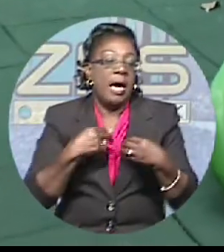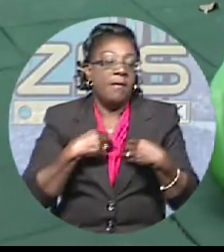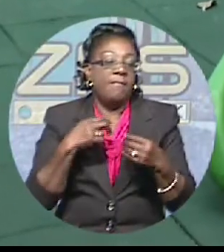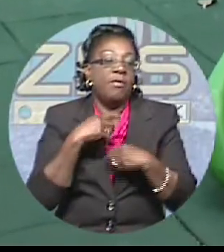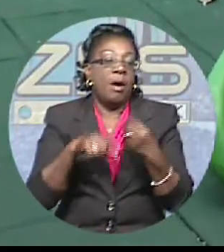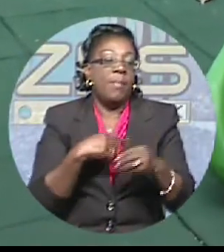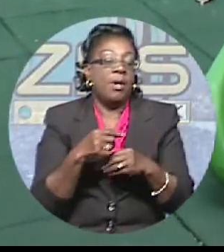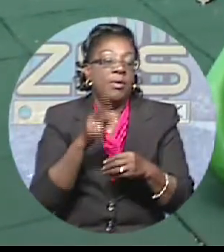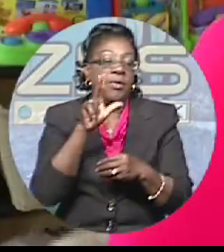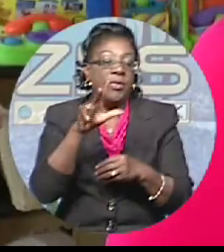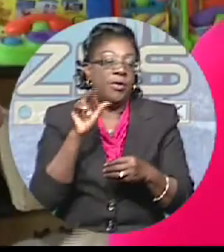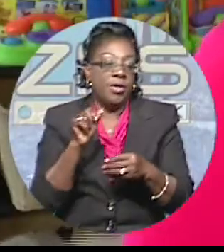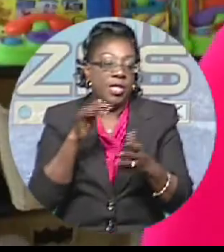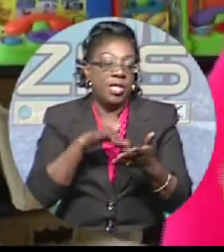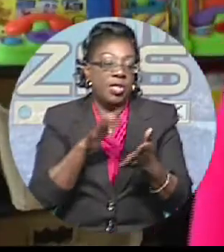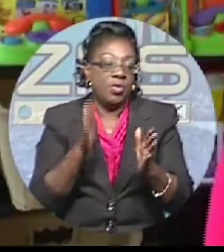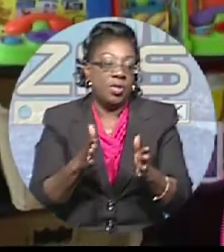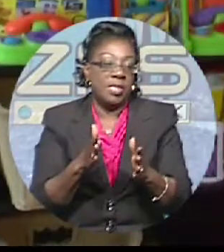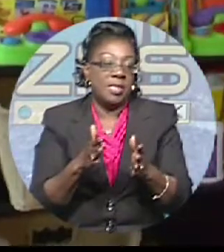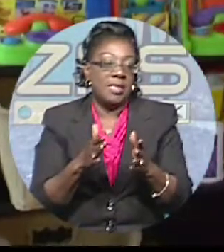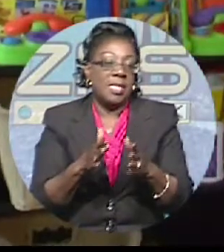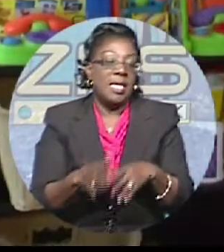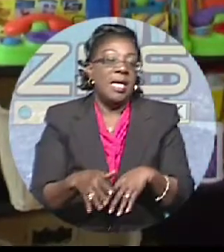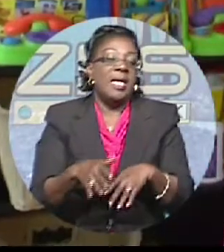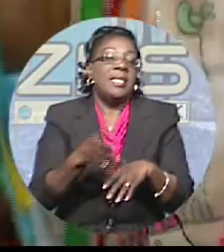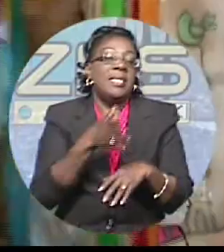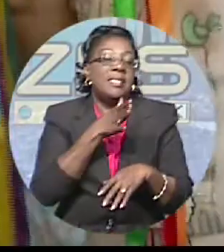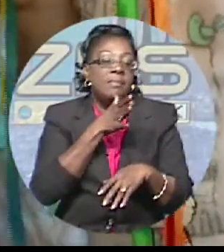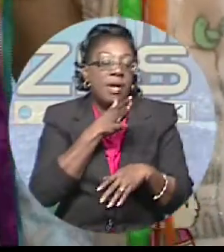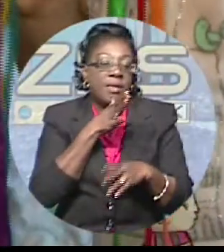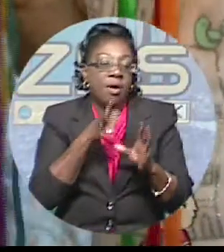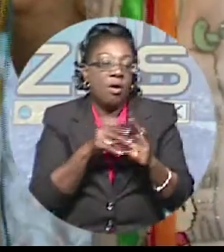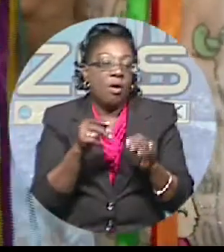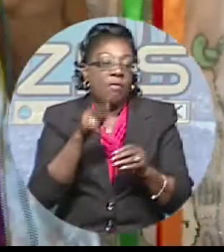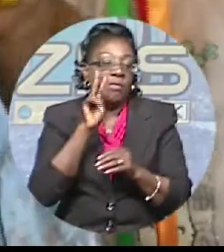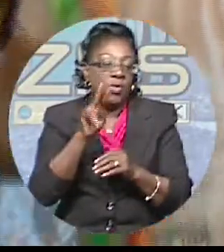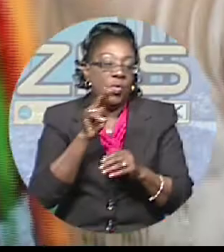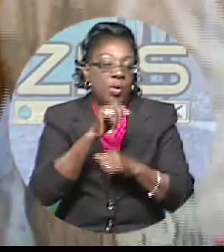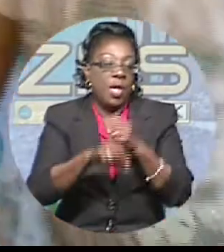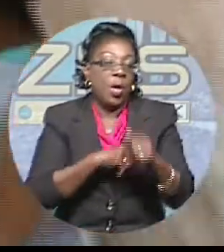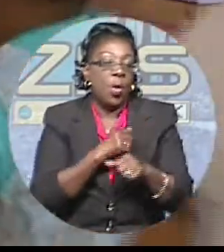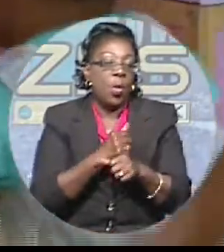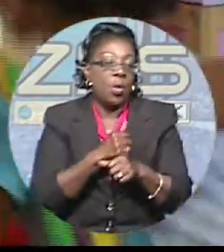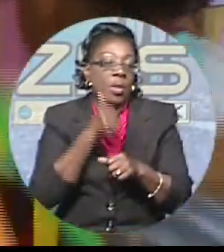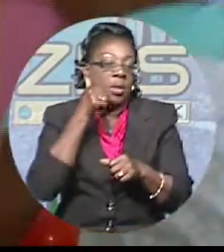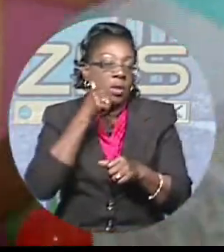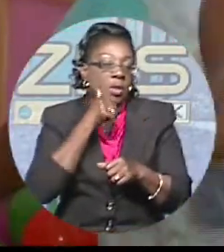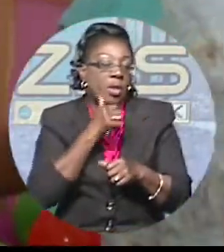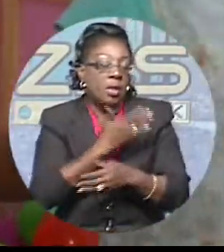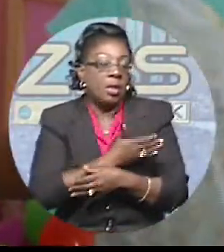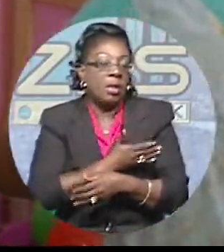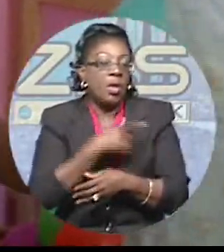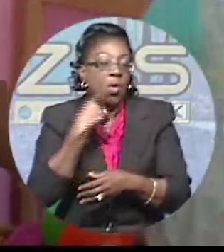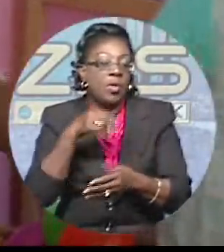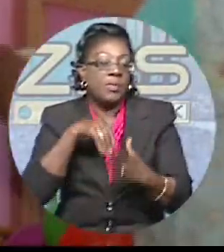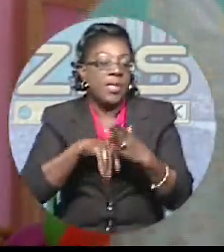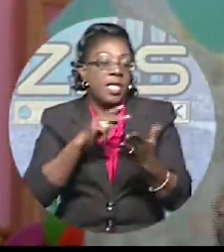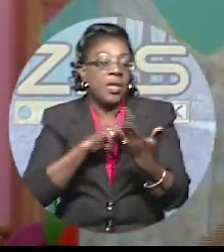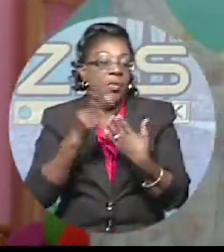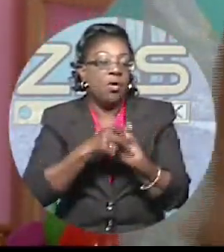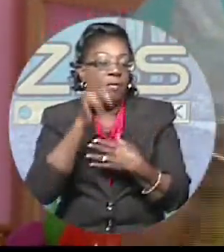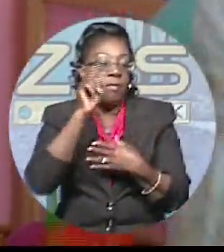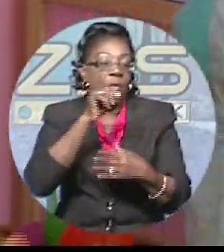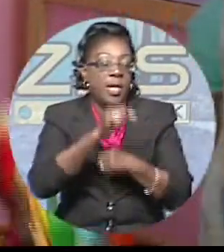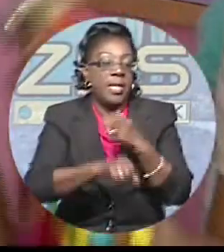students per semester. Yolanthi Yallop is the mother of 22-month-old Milani Yallop. She says her daughter has been in the program for a year